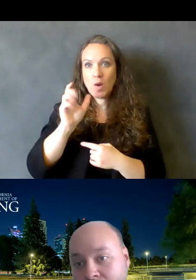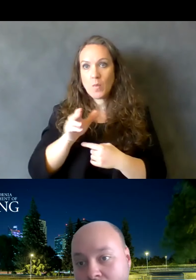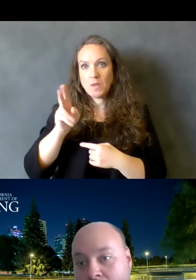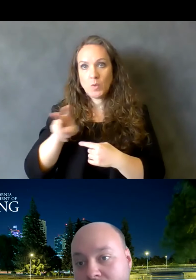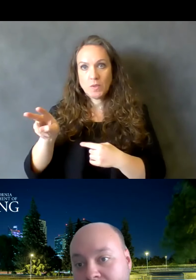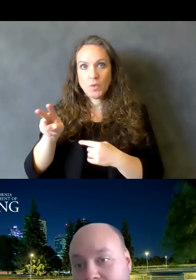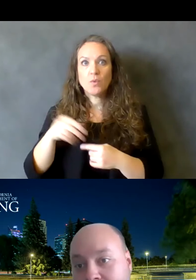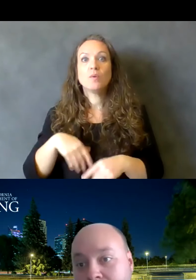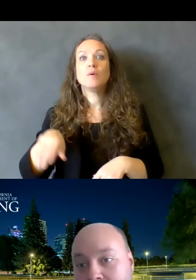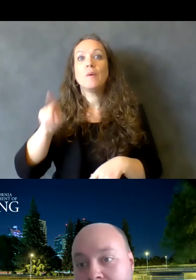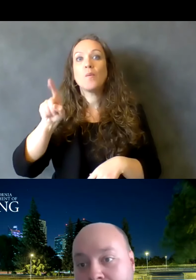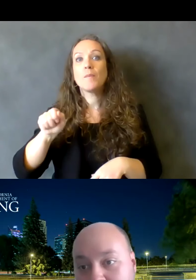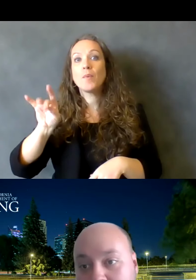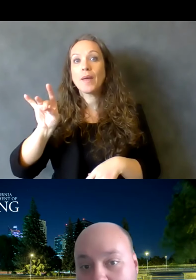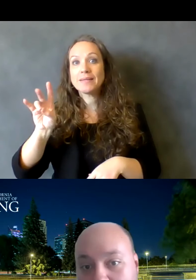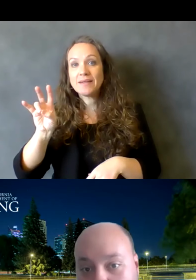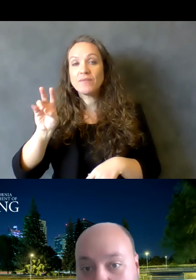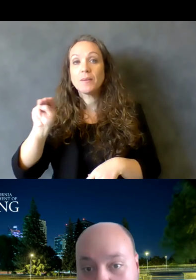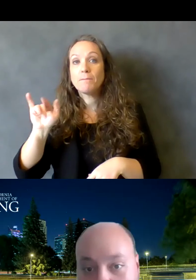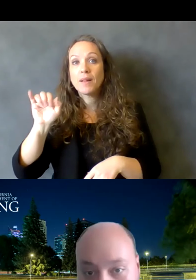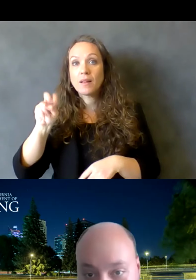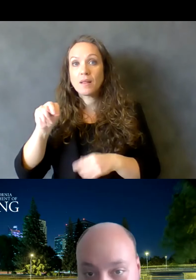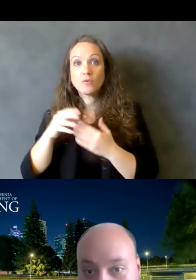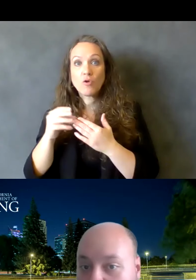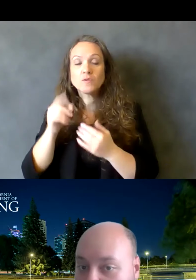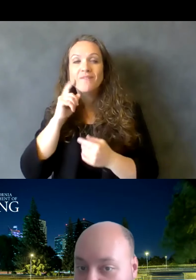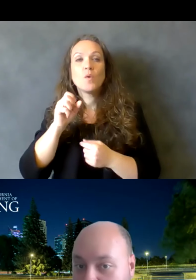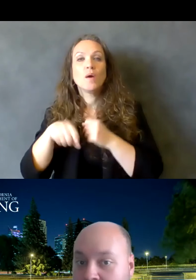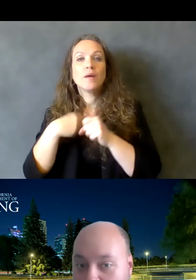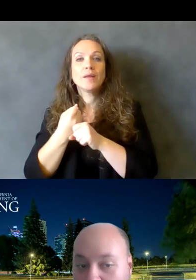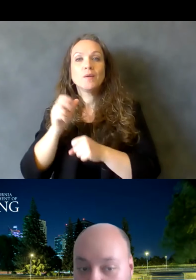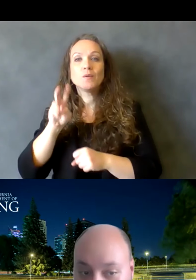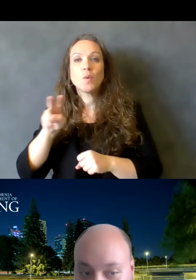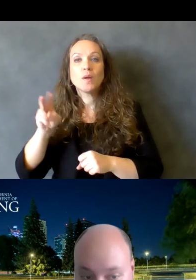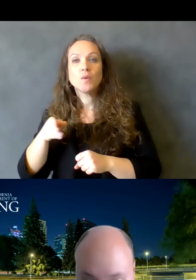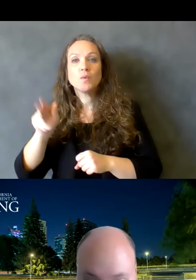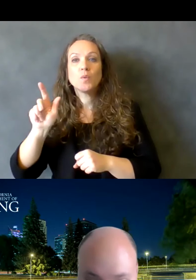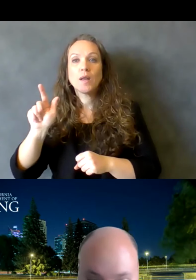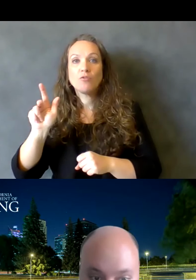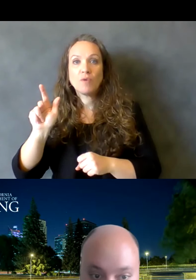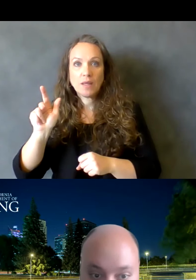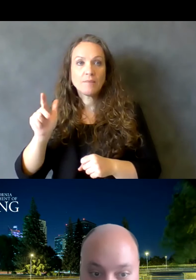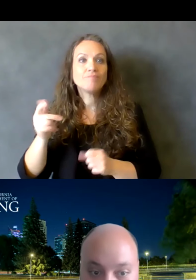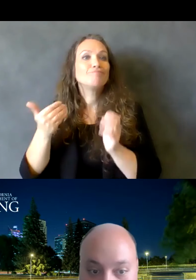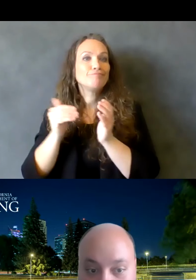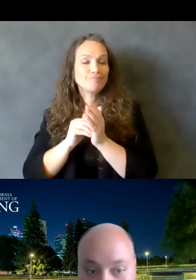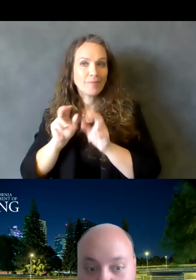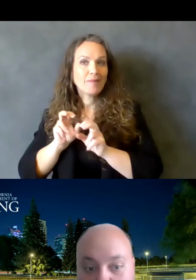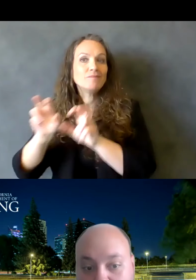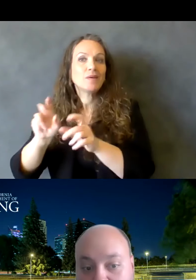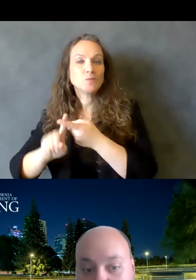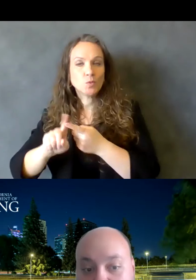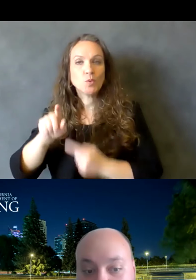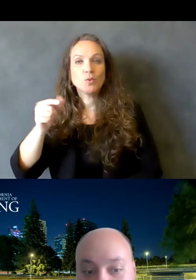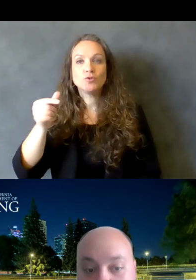$1.87 million in fiscal year 22-23 and ongoing. Again, this is another general fund investment. And this